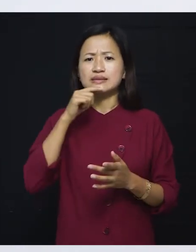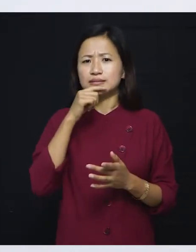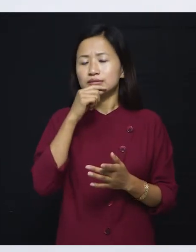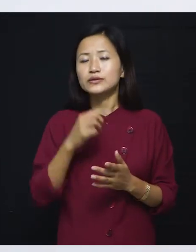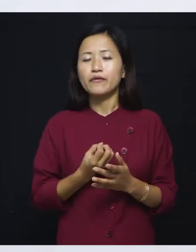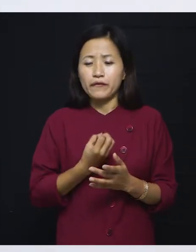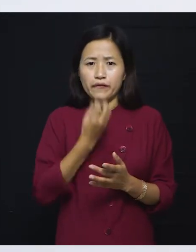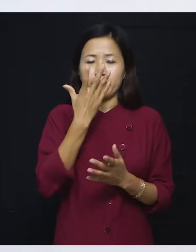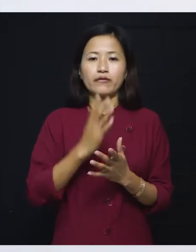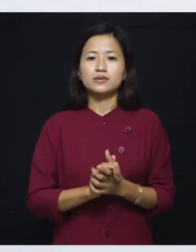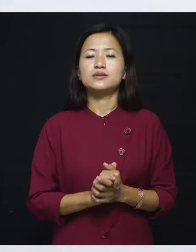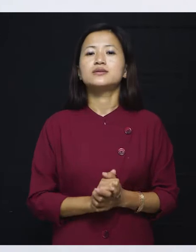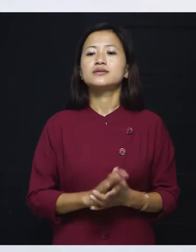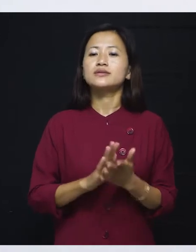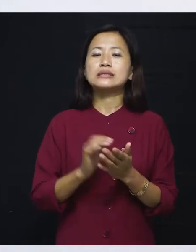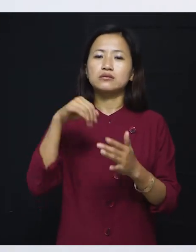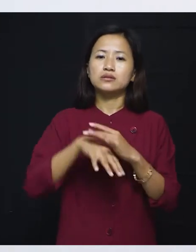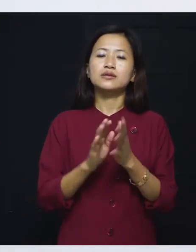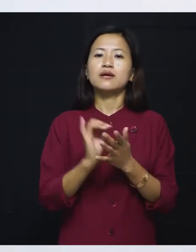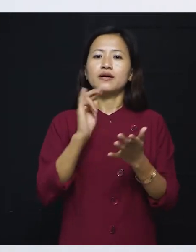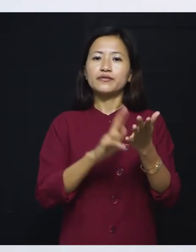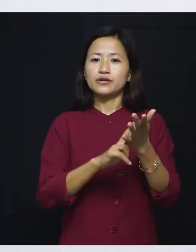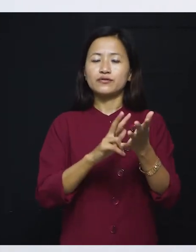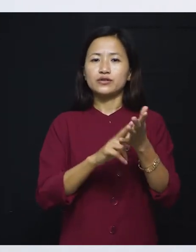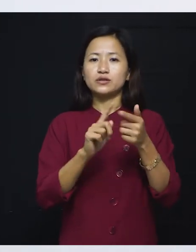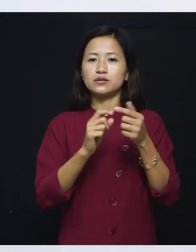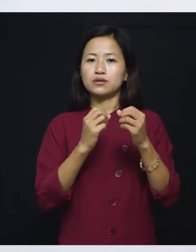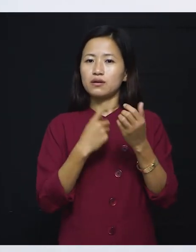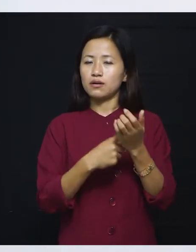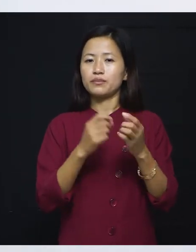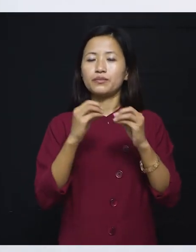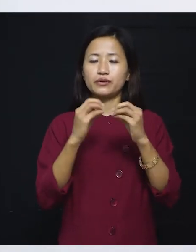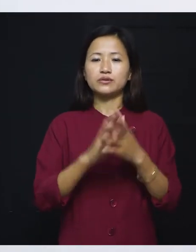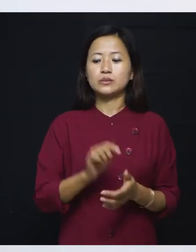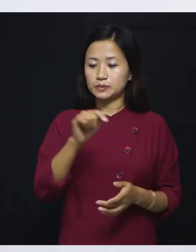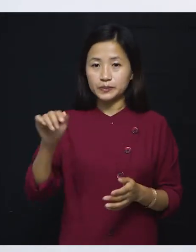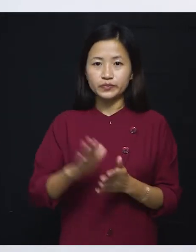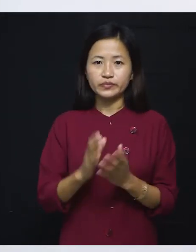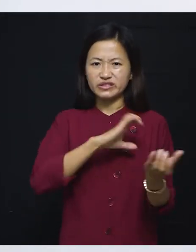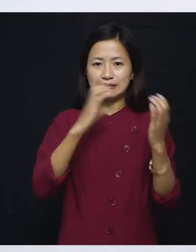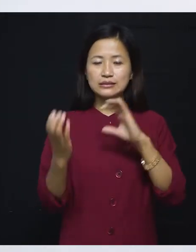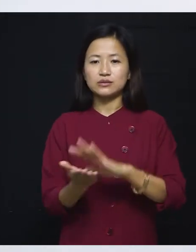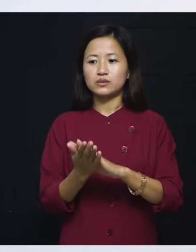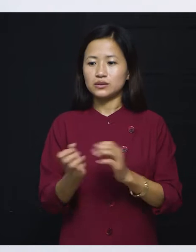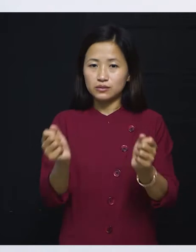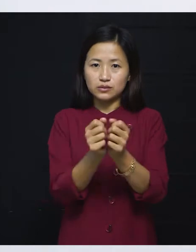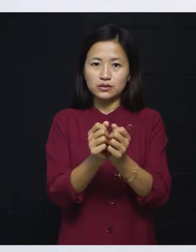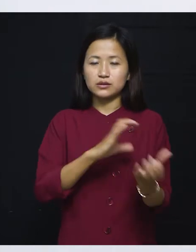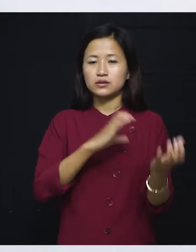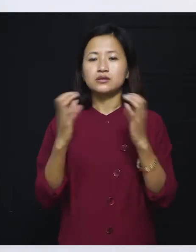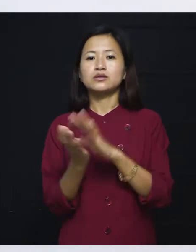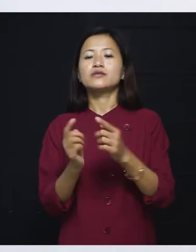is becomes the finite verb. And finite verbs are those verbs which changes with a change of tense.